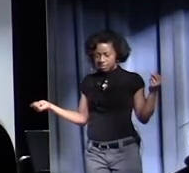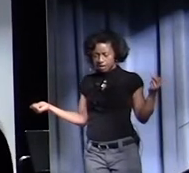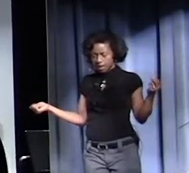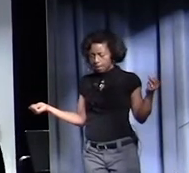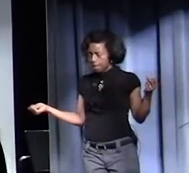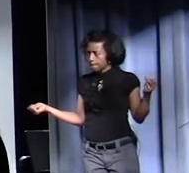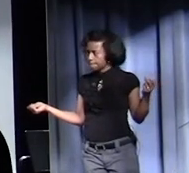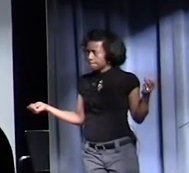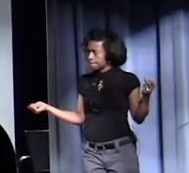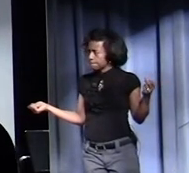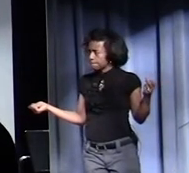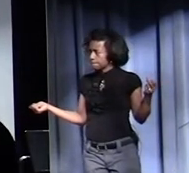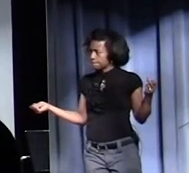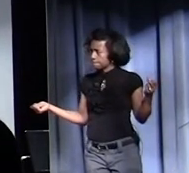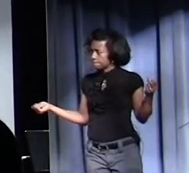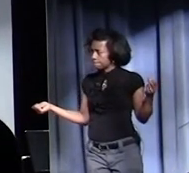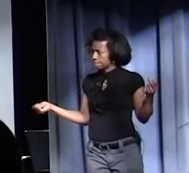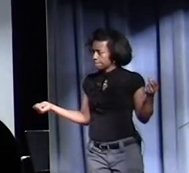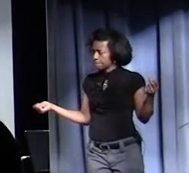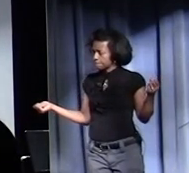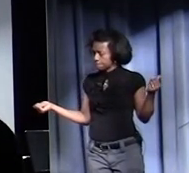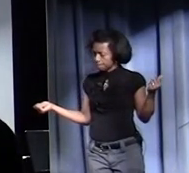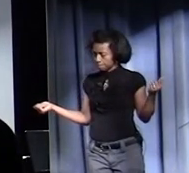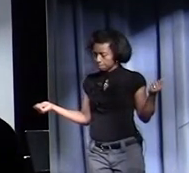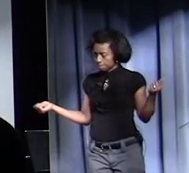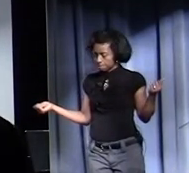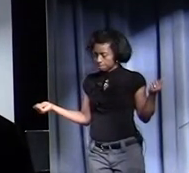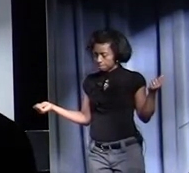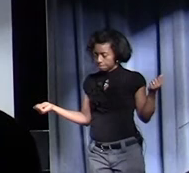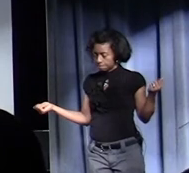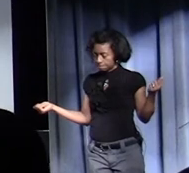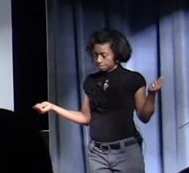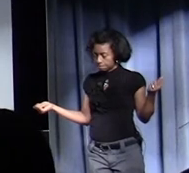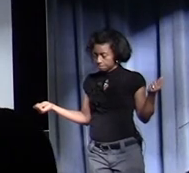And by the profession of their faith and that prayer, God, and confession, God,